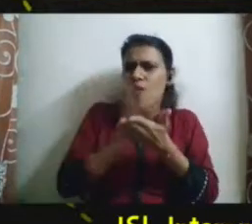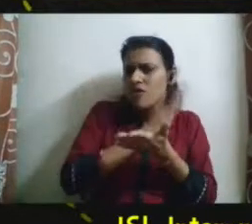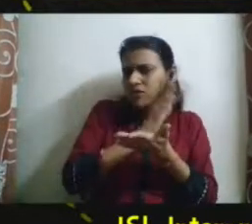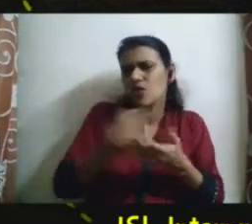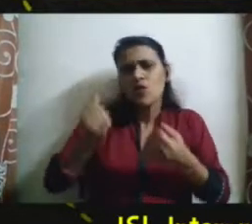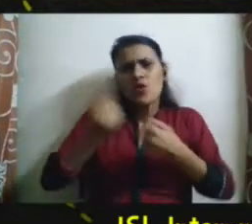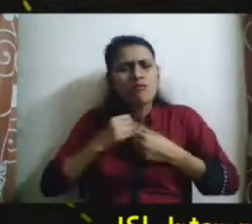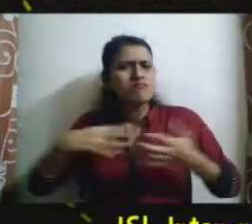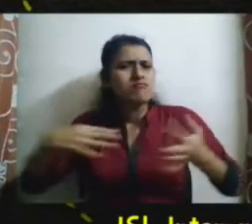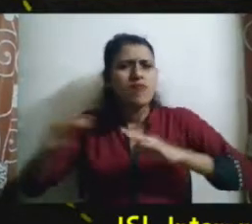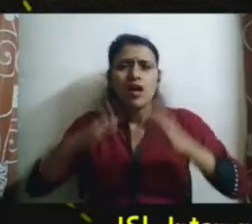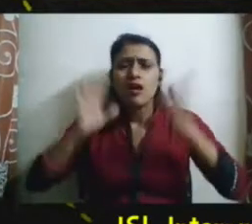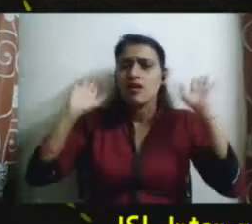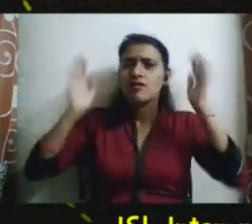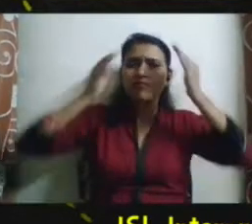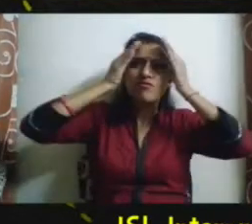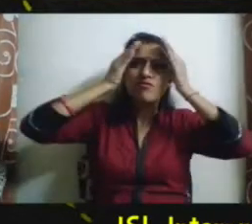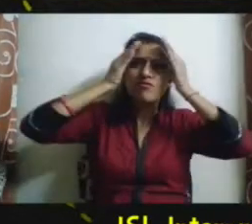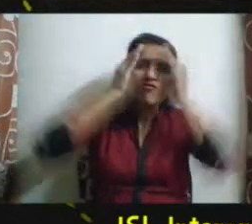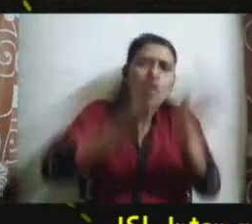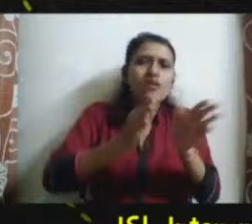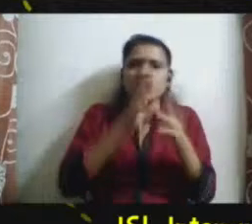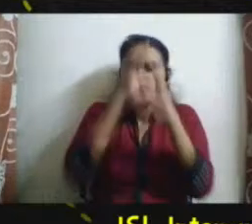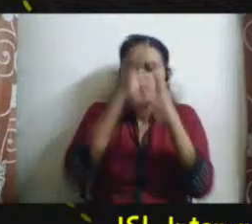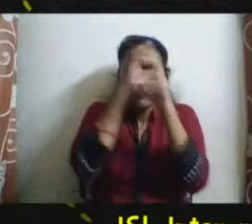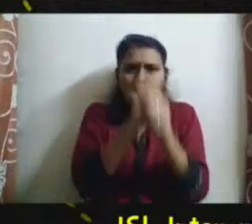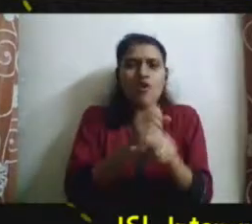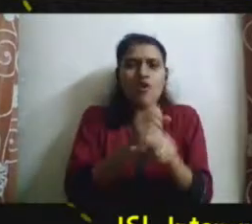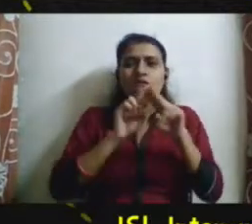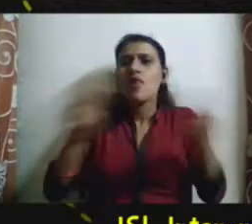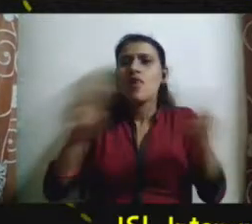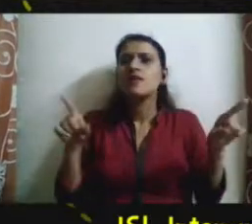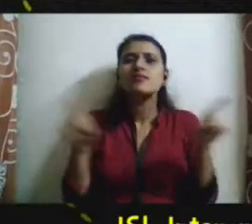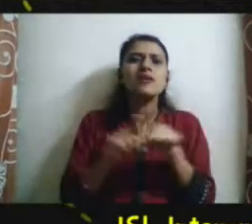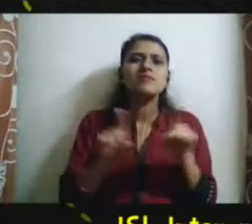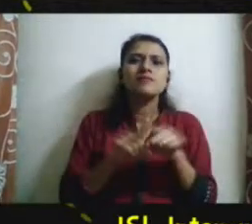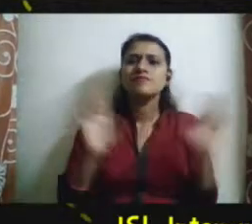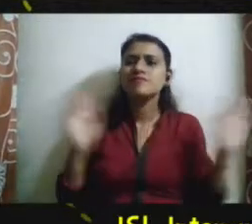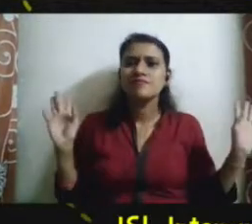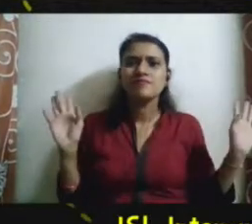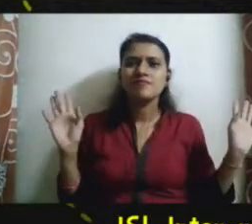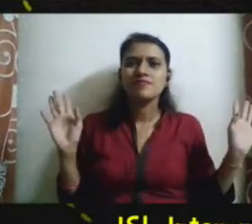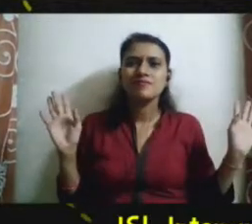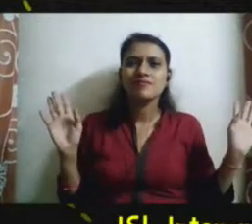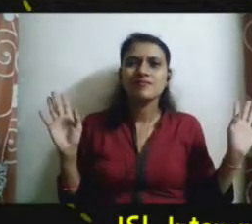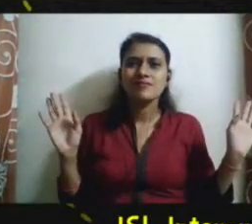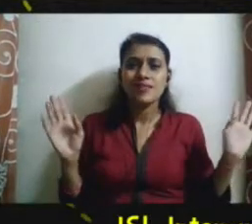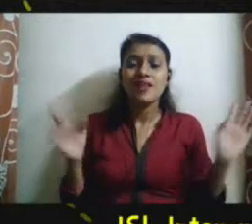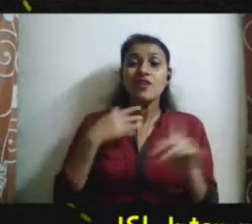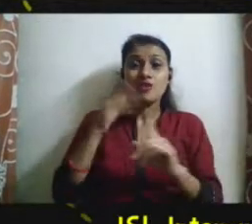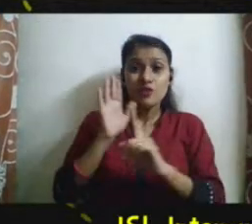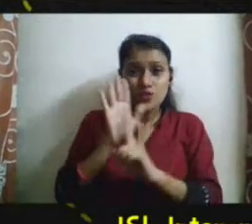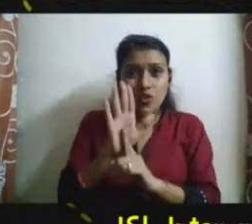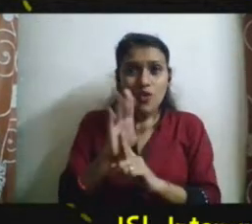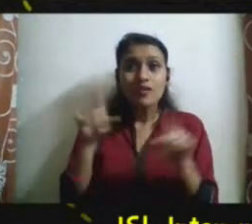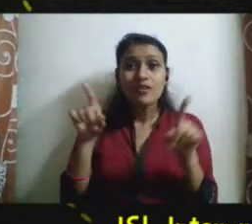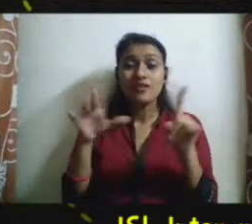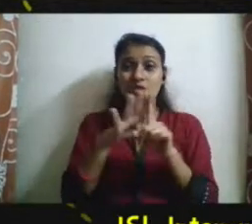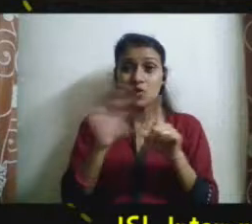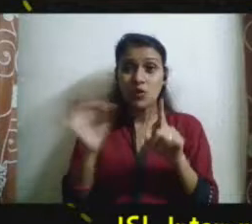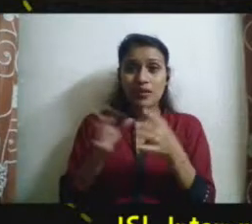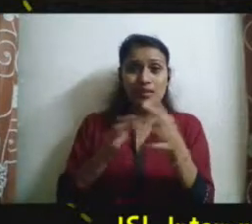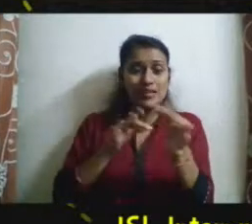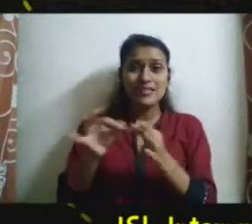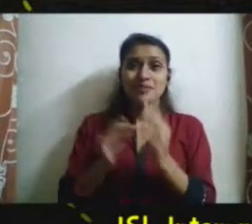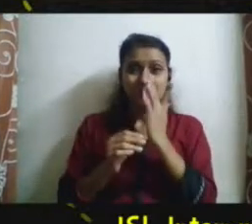whatever. And so it was such a great anecdote to really explain that. And